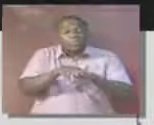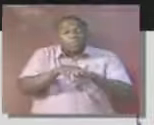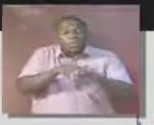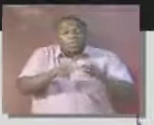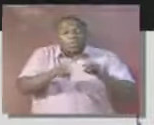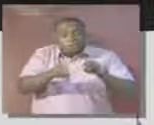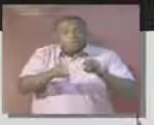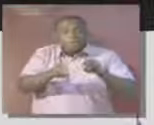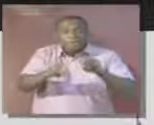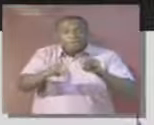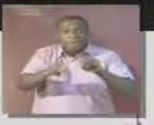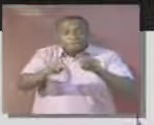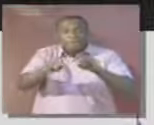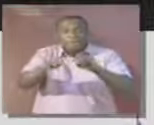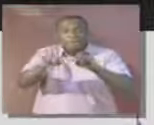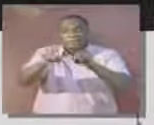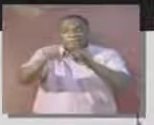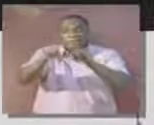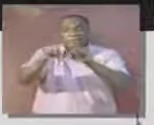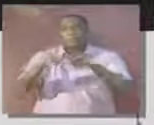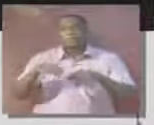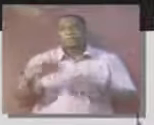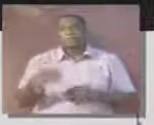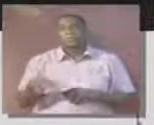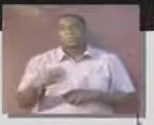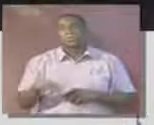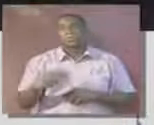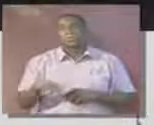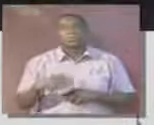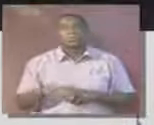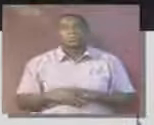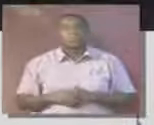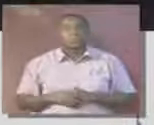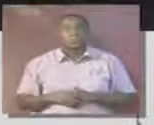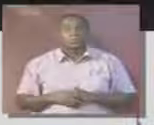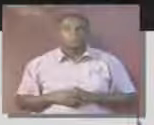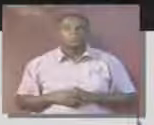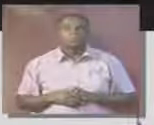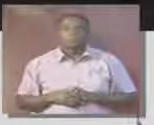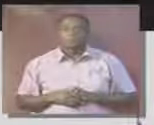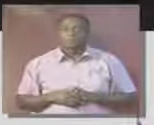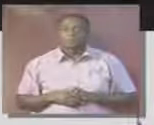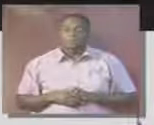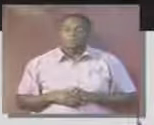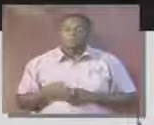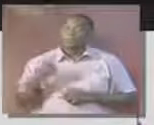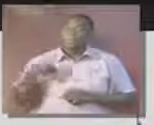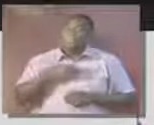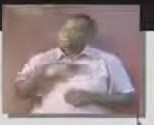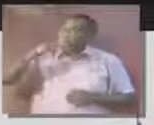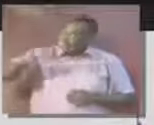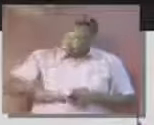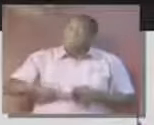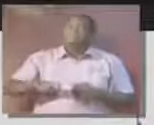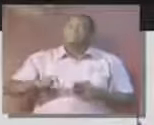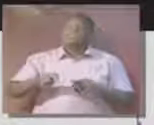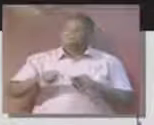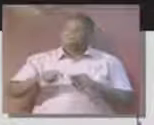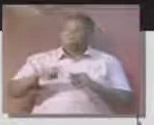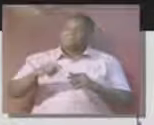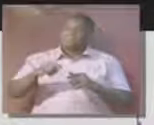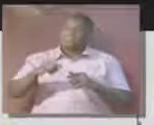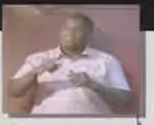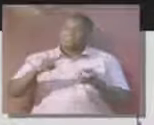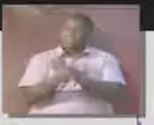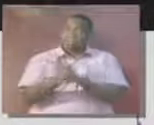to apply to slow this upward trend. If we take a look at this in the next slide, aggregating